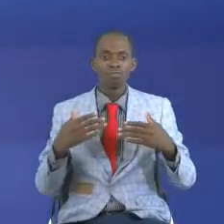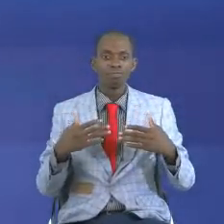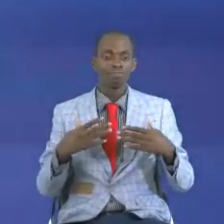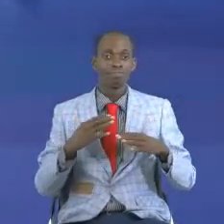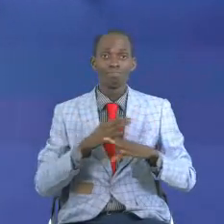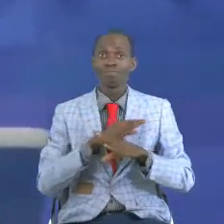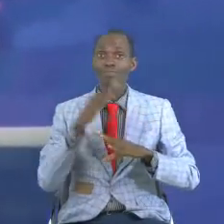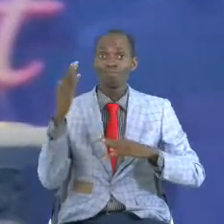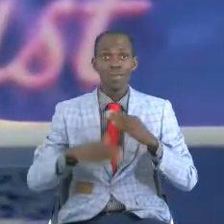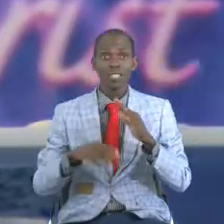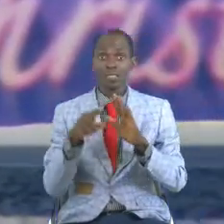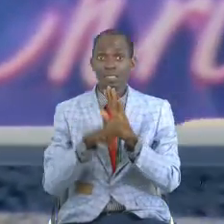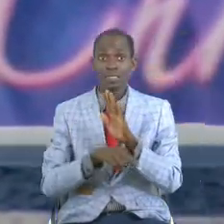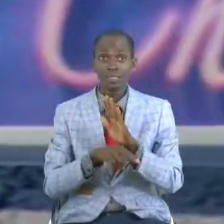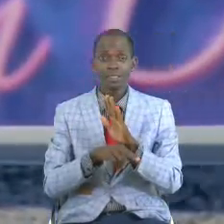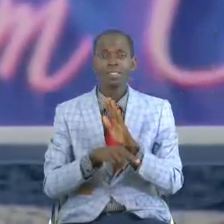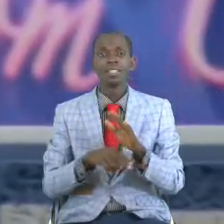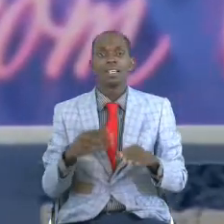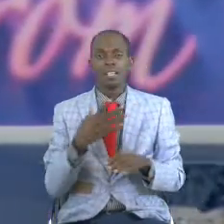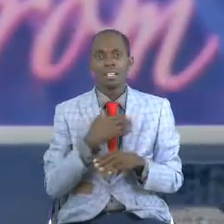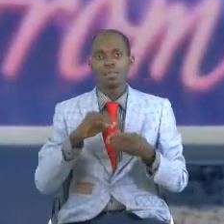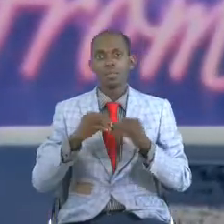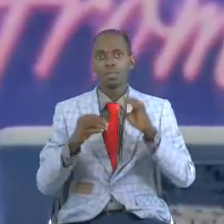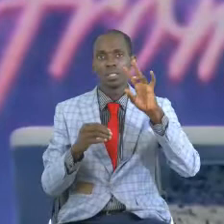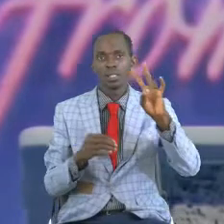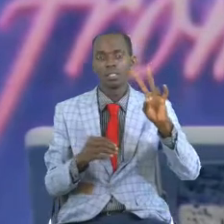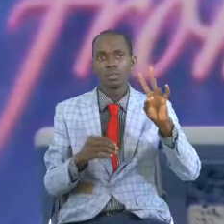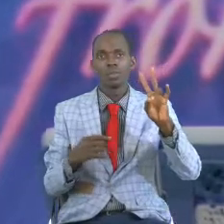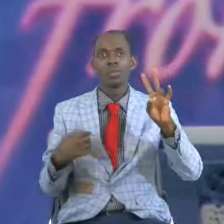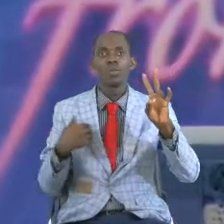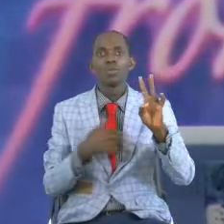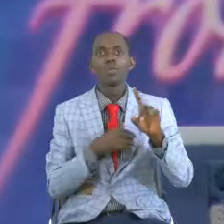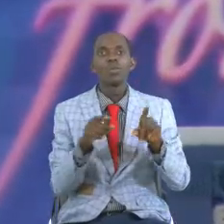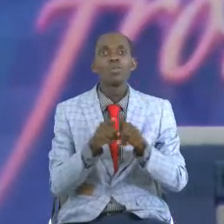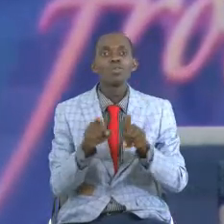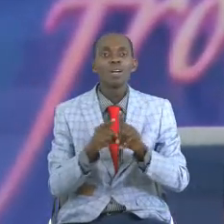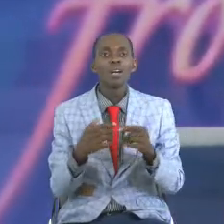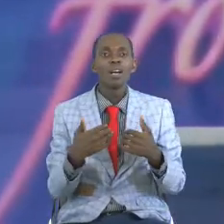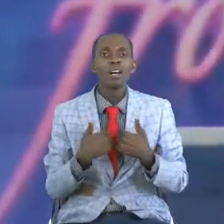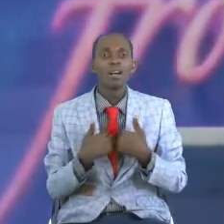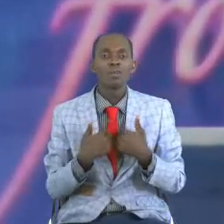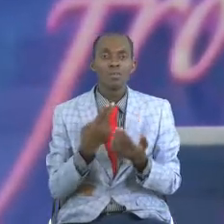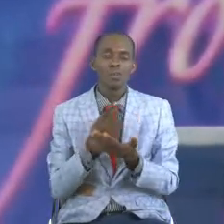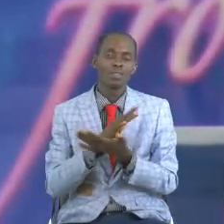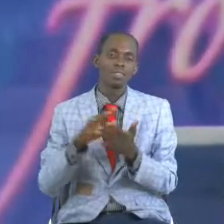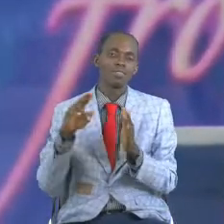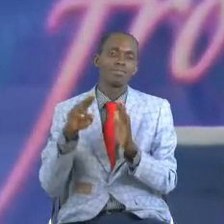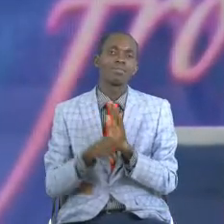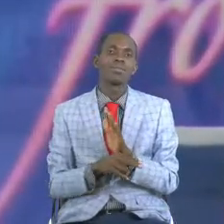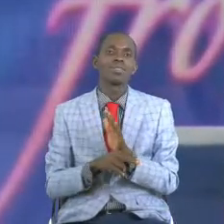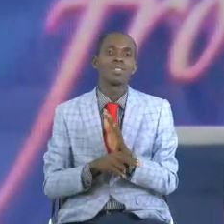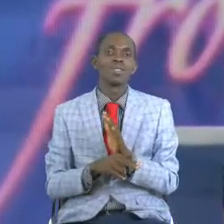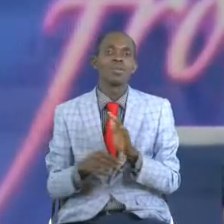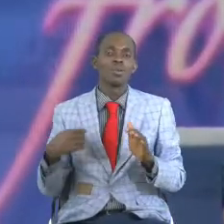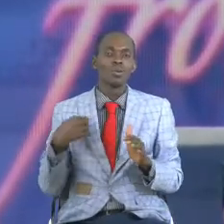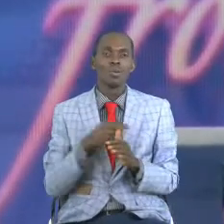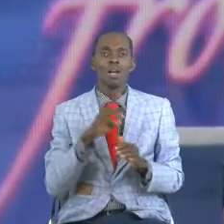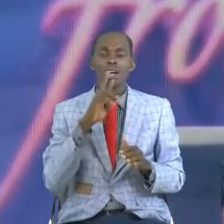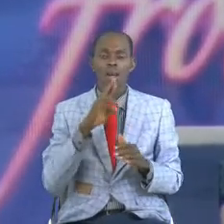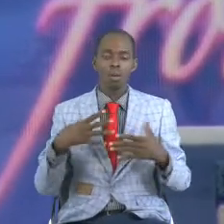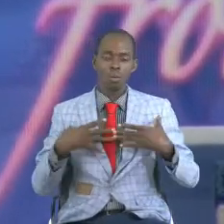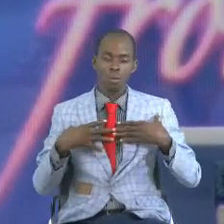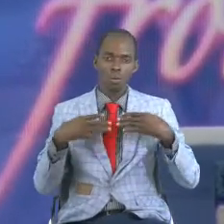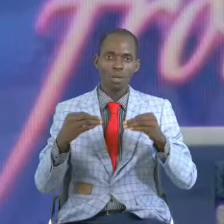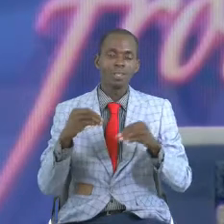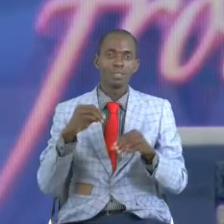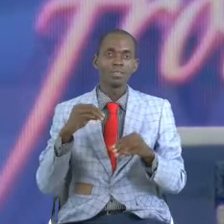now, number 7, we also have holiness. We're well in the body. We're